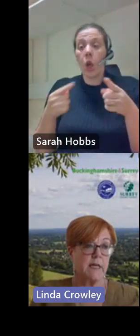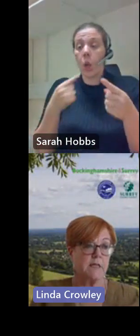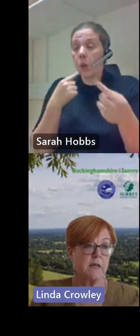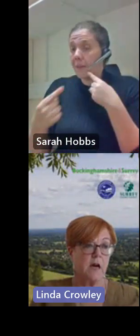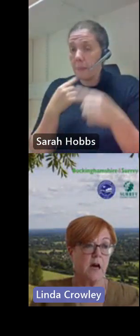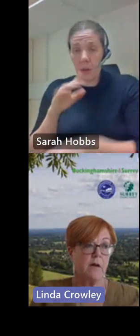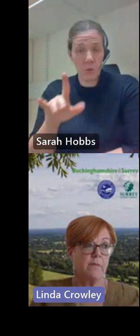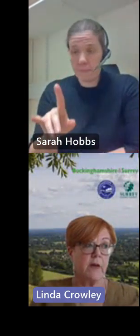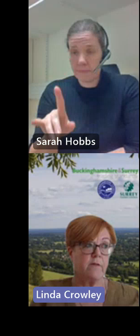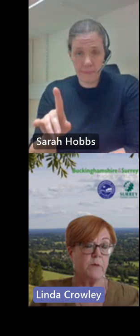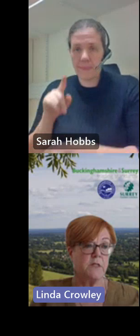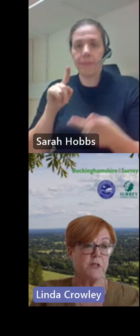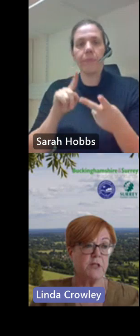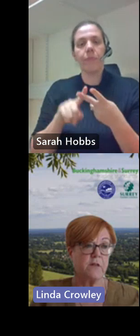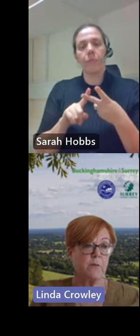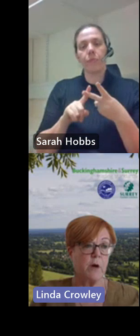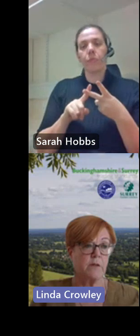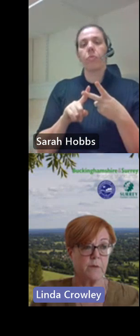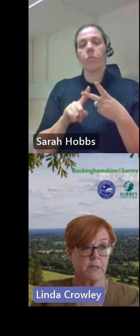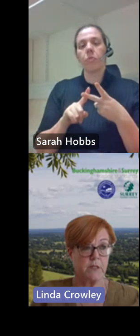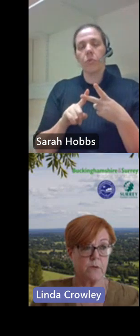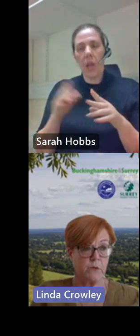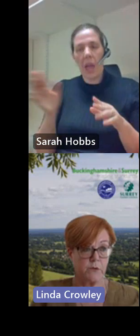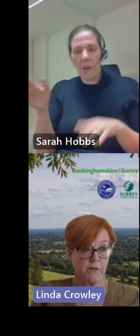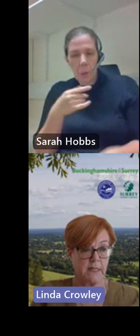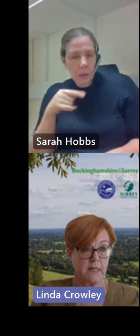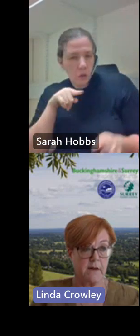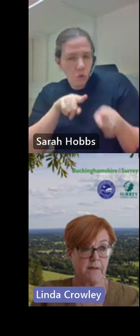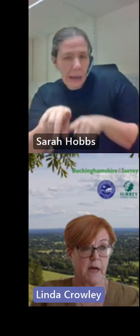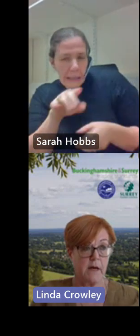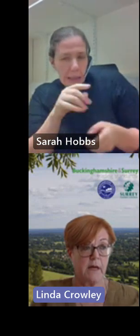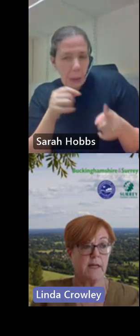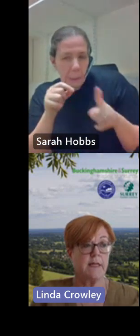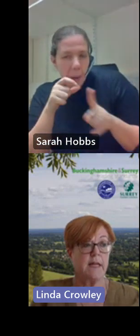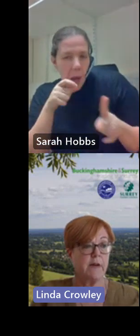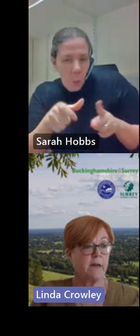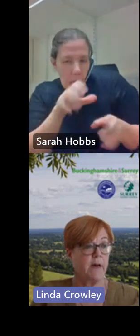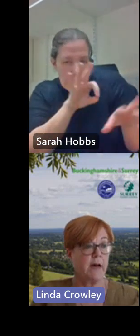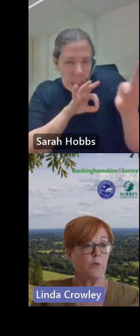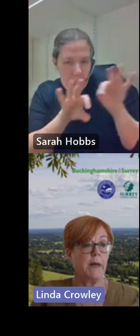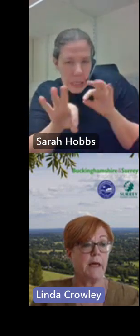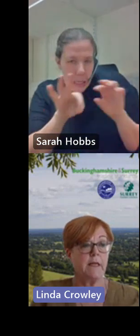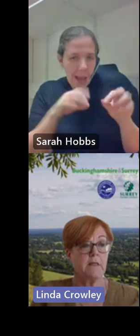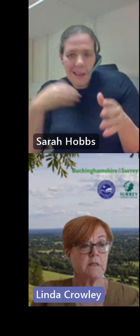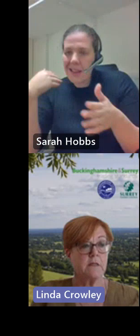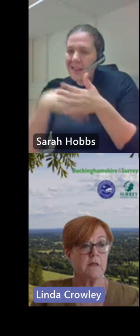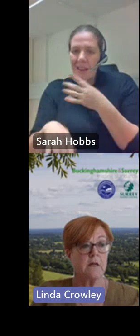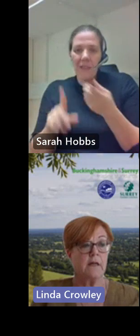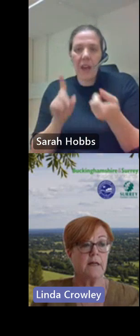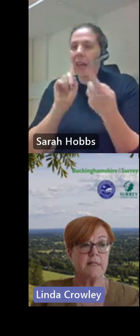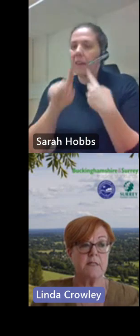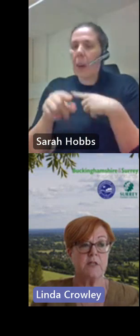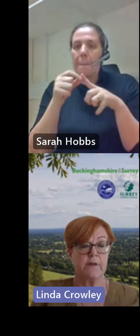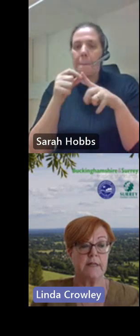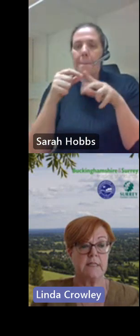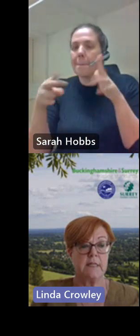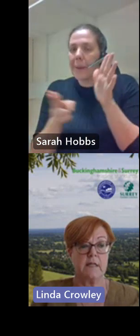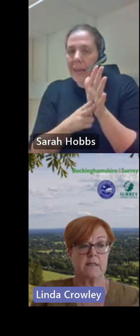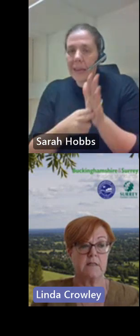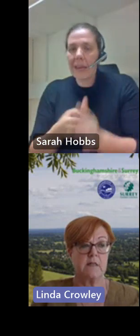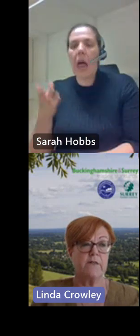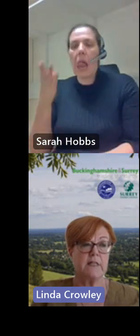Mark said. Everybody's phishing for passwords and all sorts of things like that. Never give out your PINs. Listen to